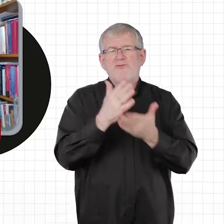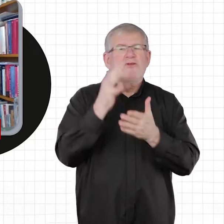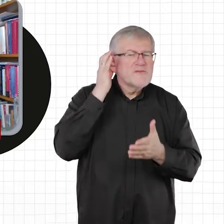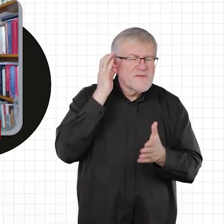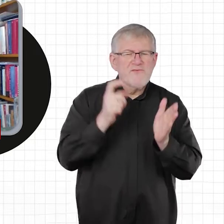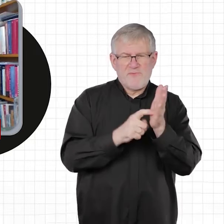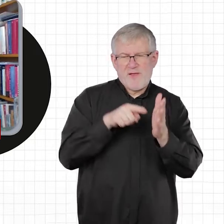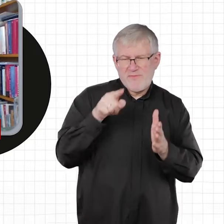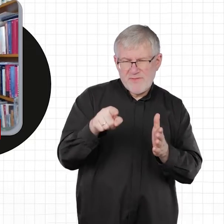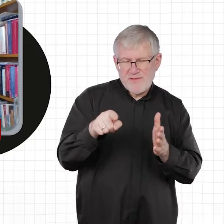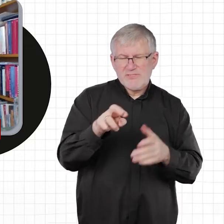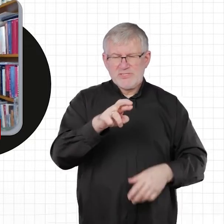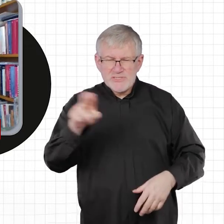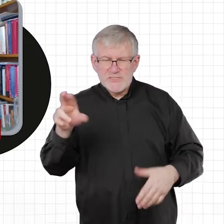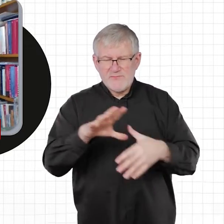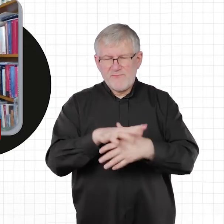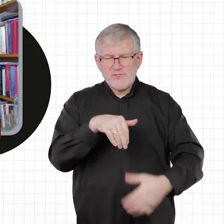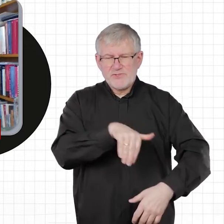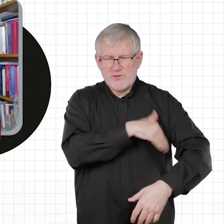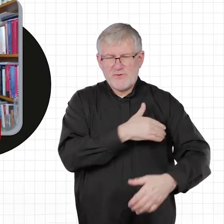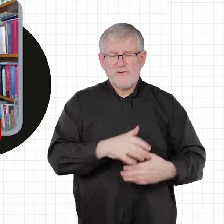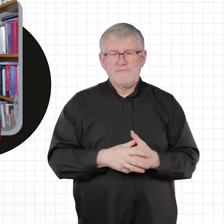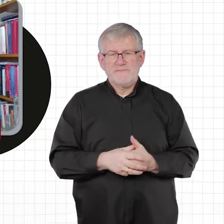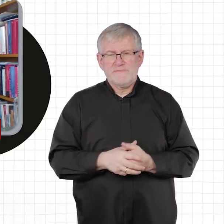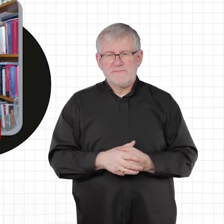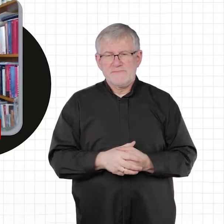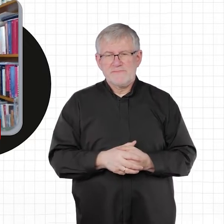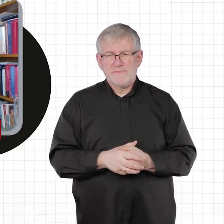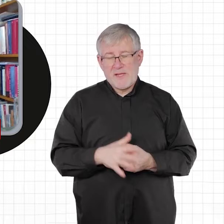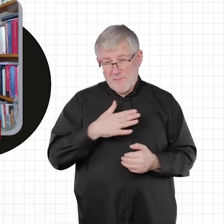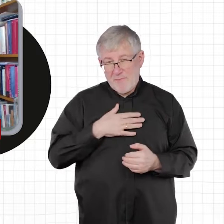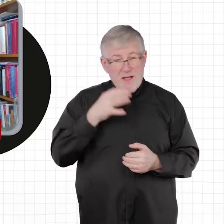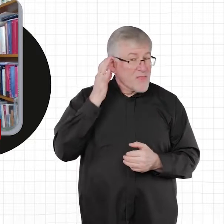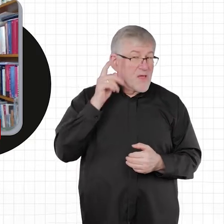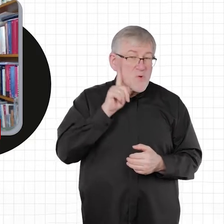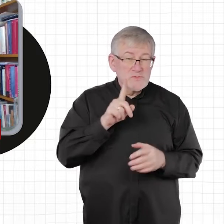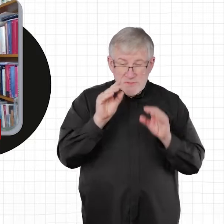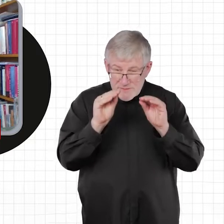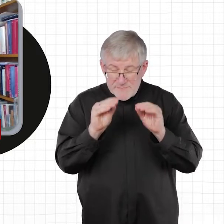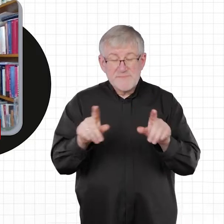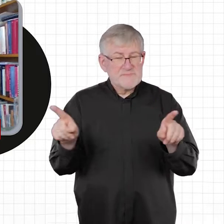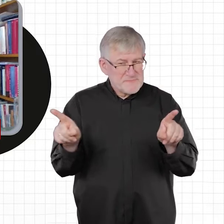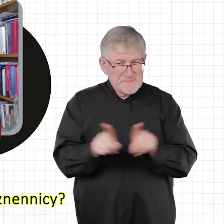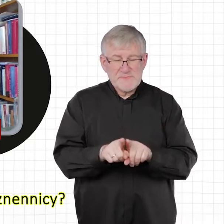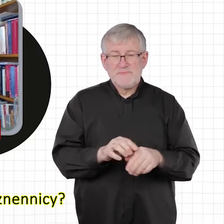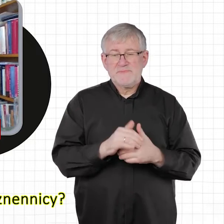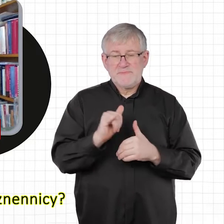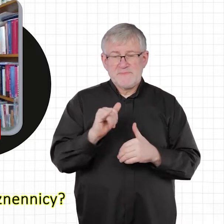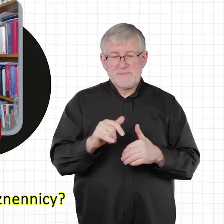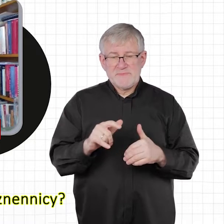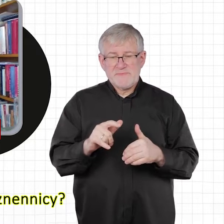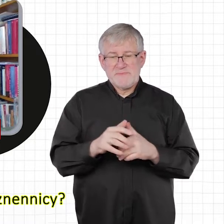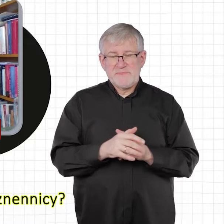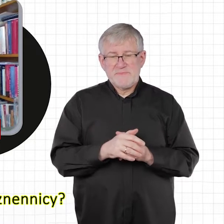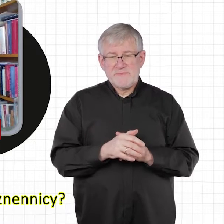culture, and we have to, just like you said, think about it all the time. Just,